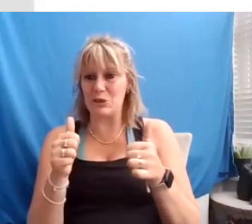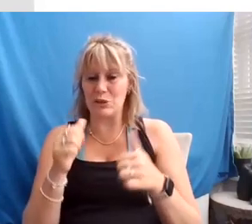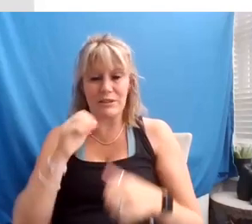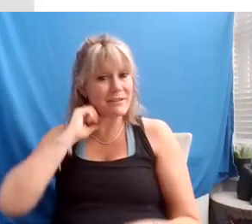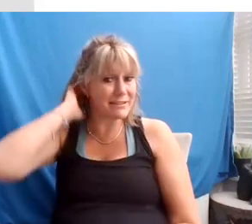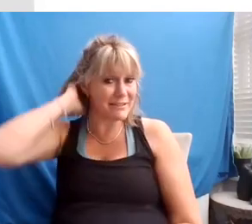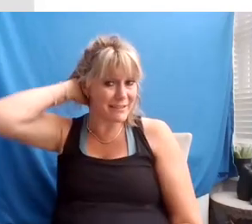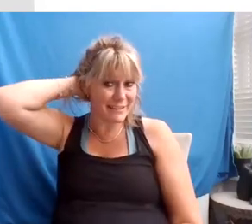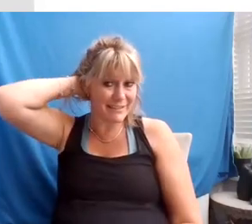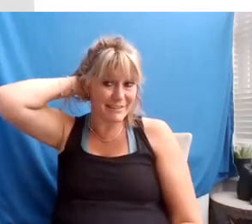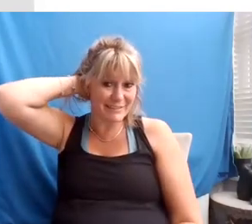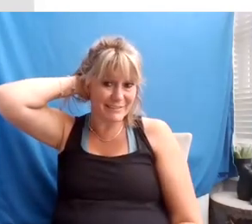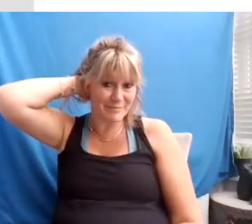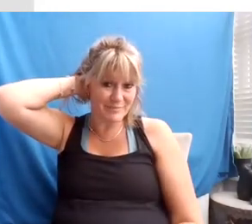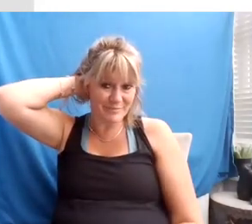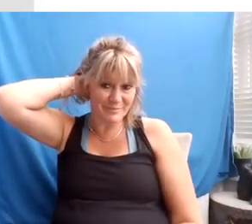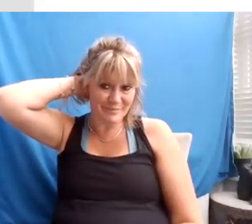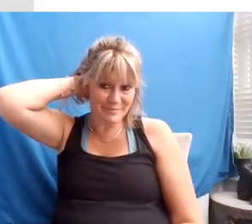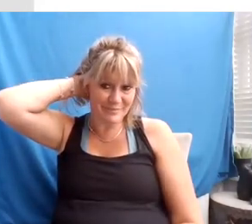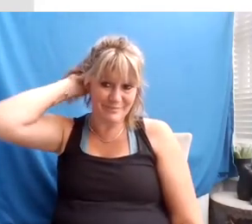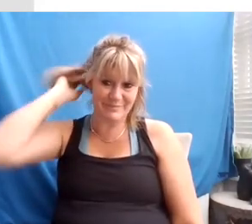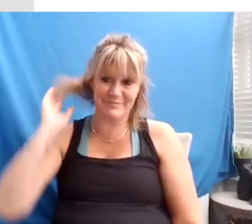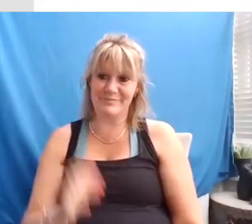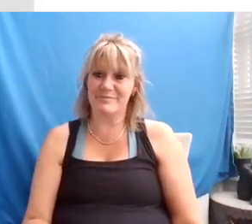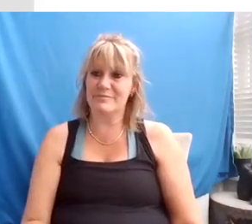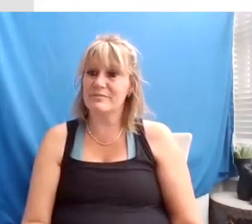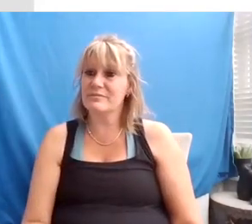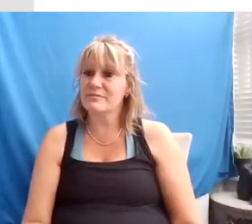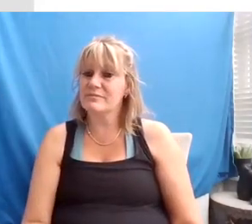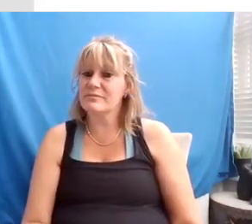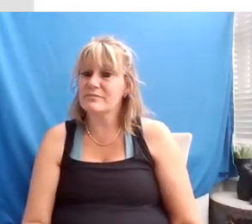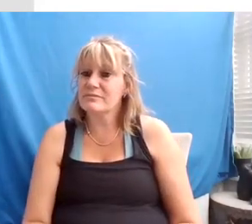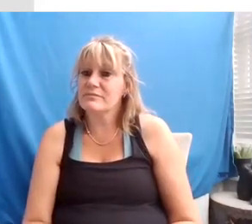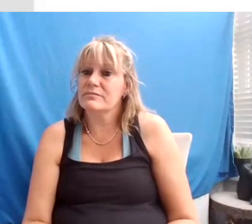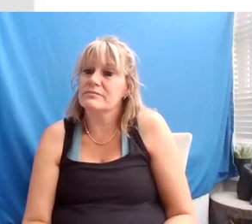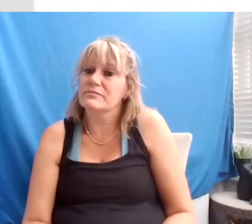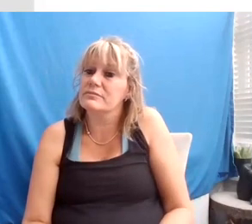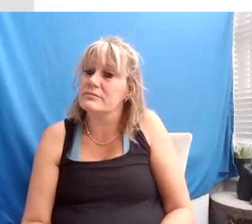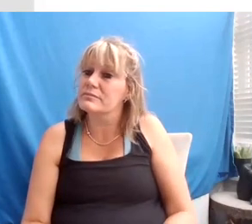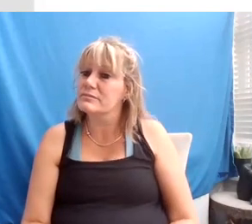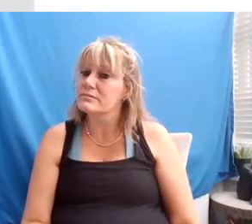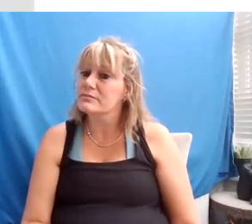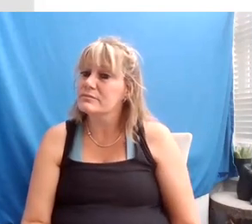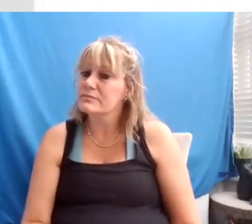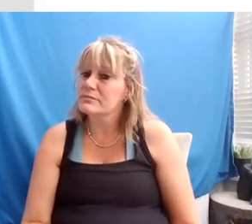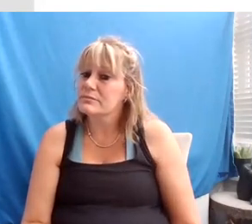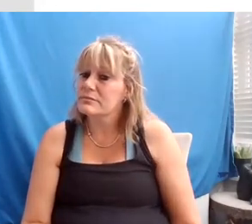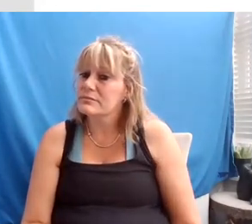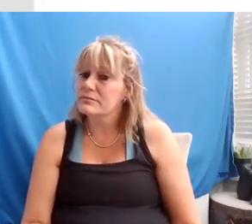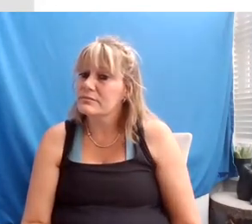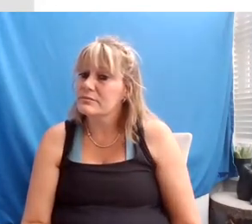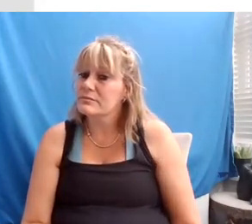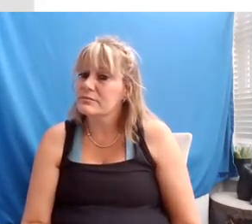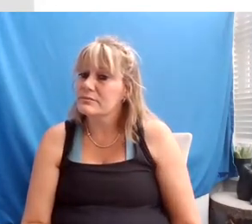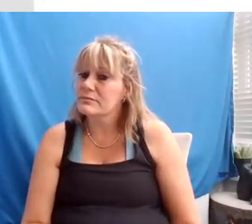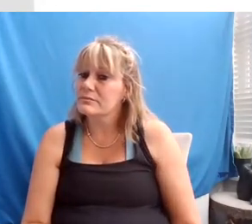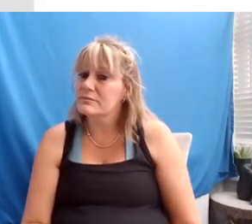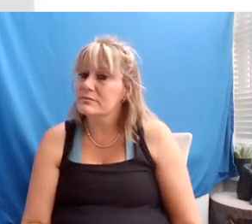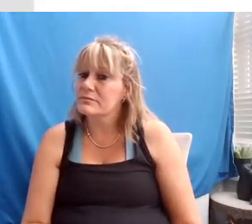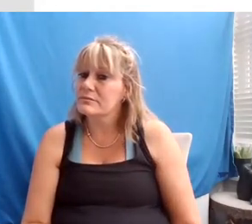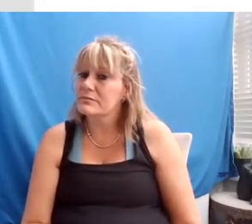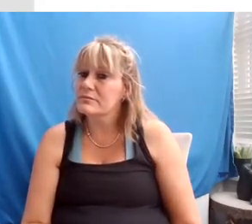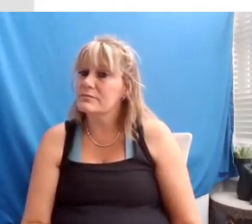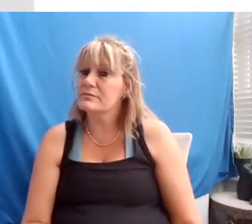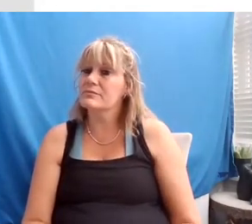Thank you. Always. I think lovely, also, Renee. Lovely. Yeah, thank you very much, Jill. That sense